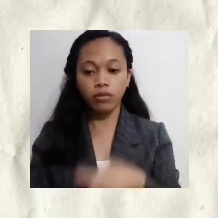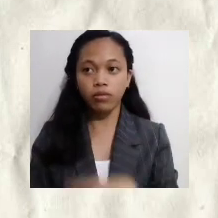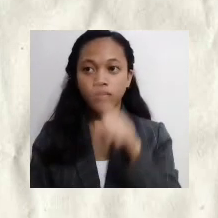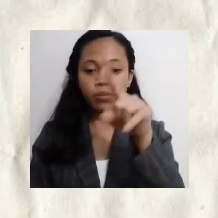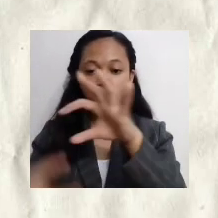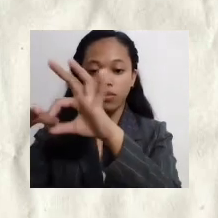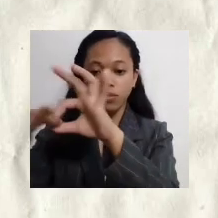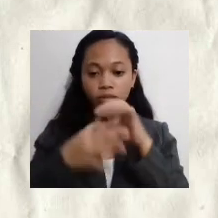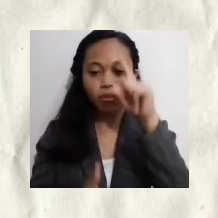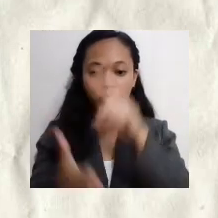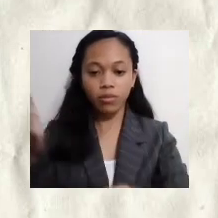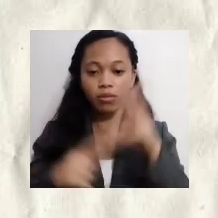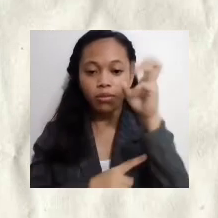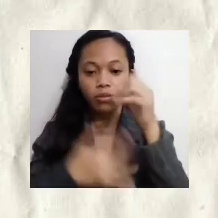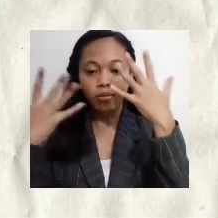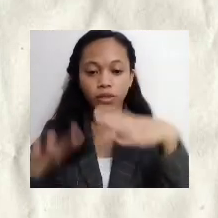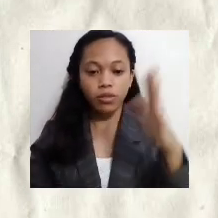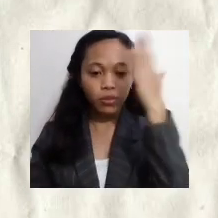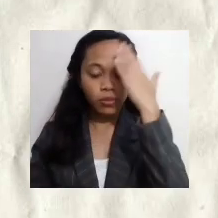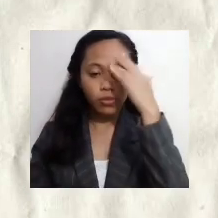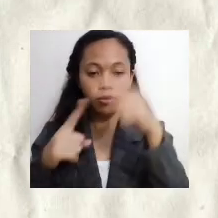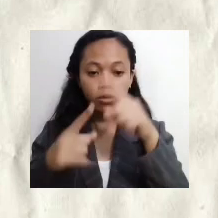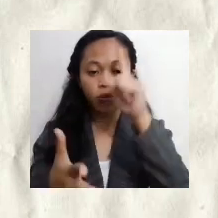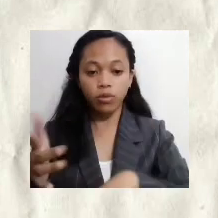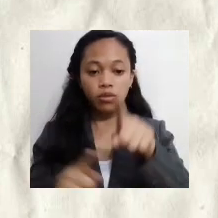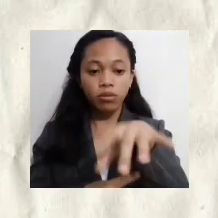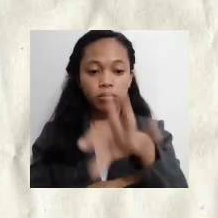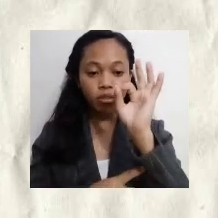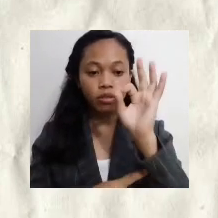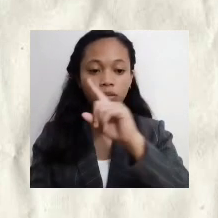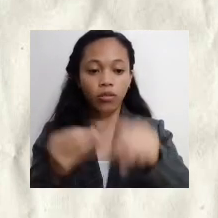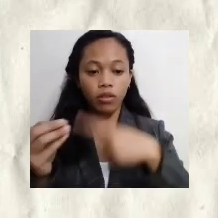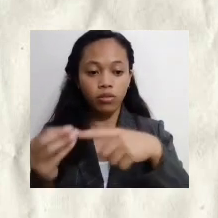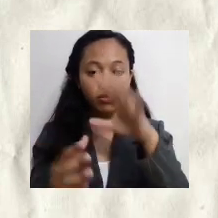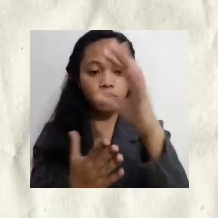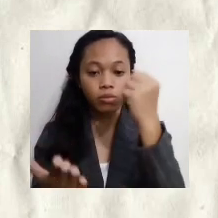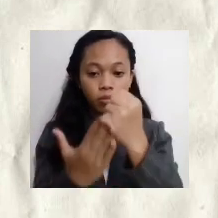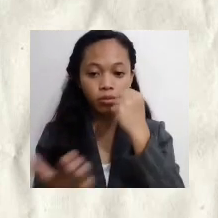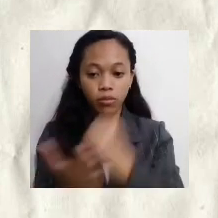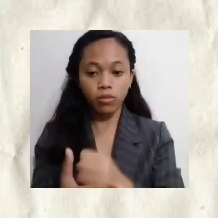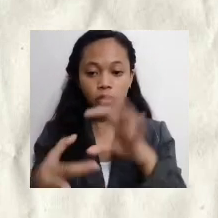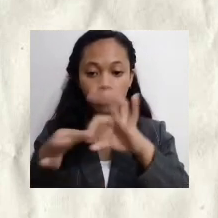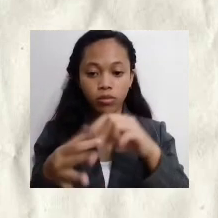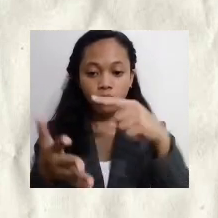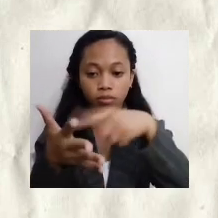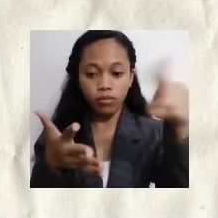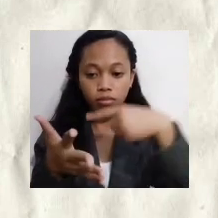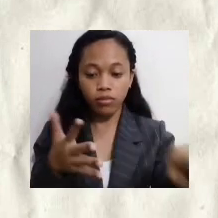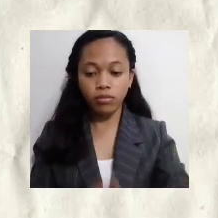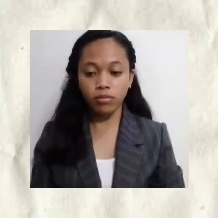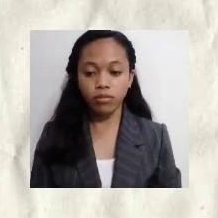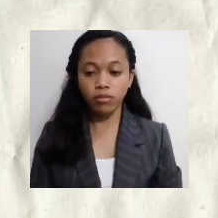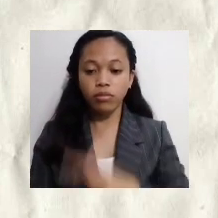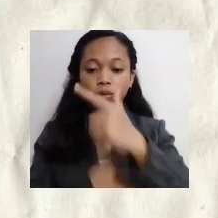result of your data gathering. So here is the general guidelines for writing the discussion section.